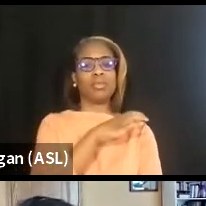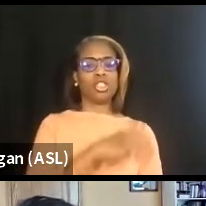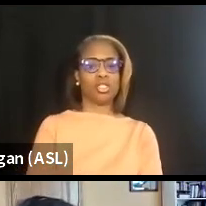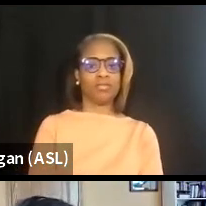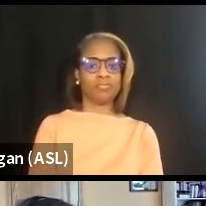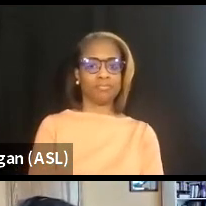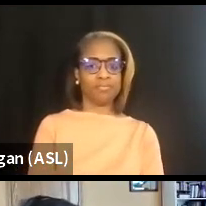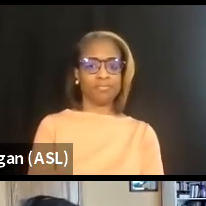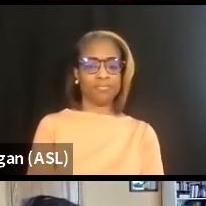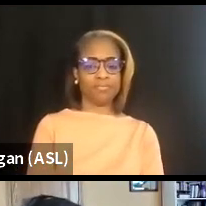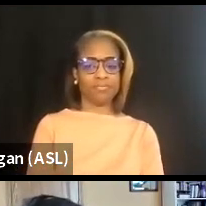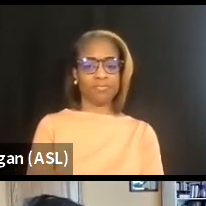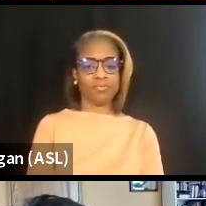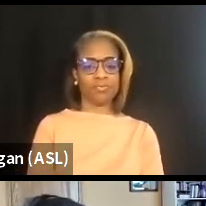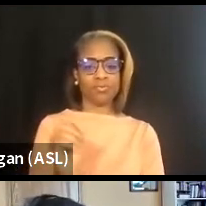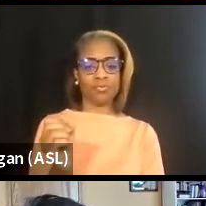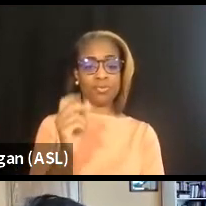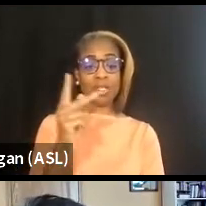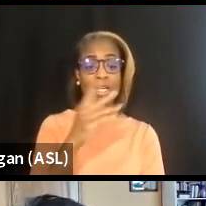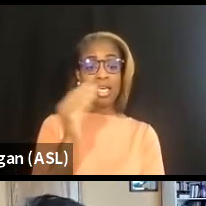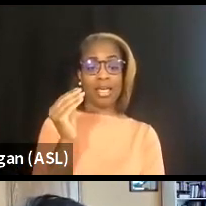all right, and